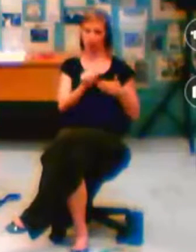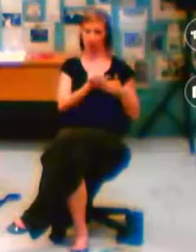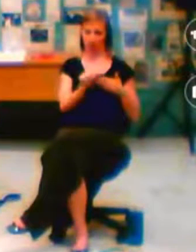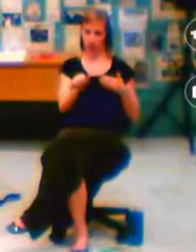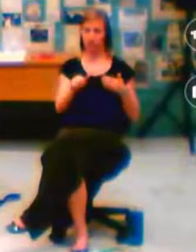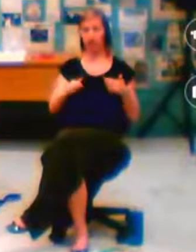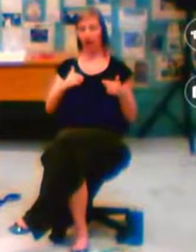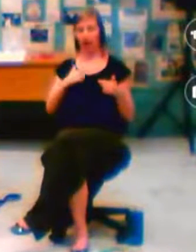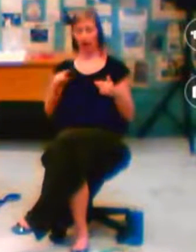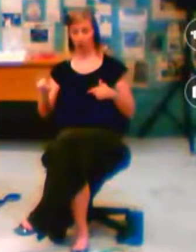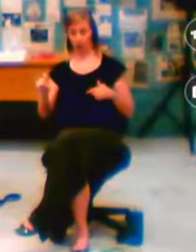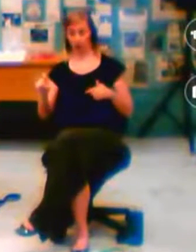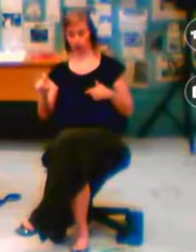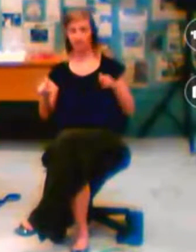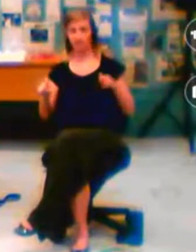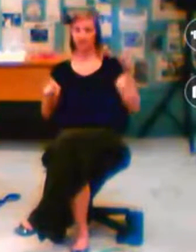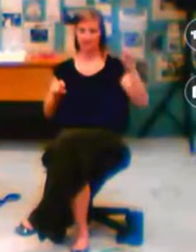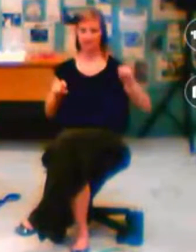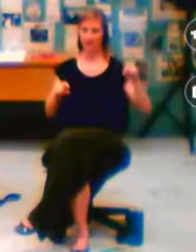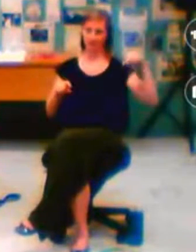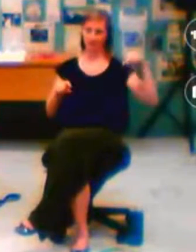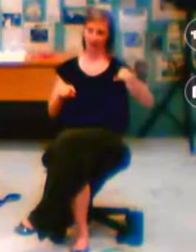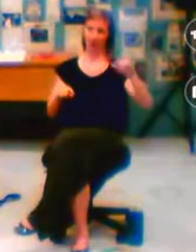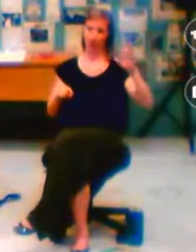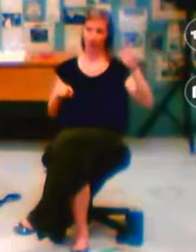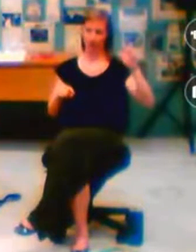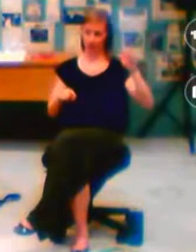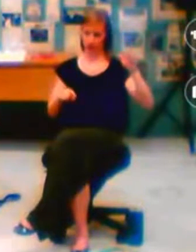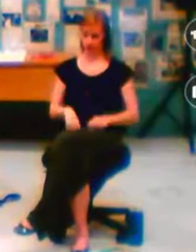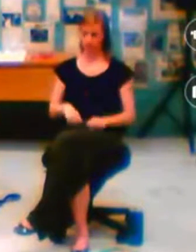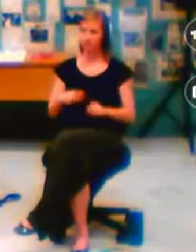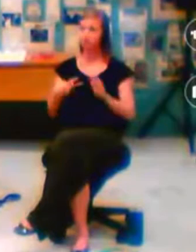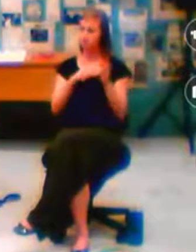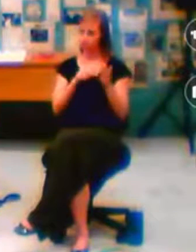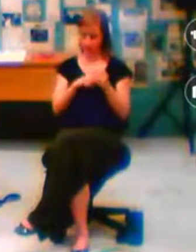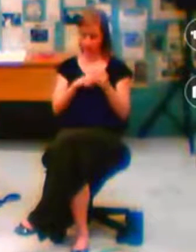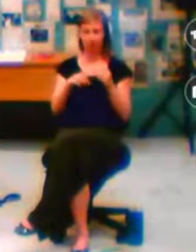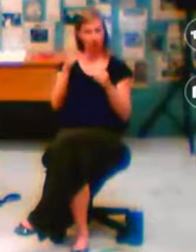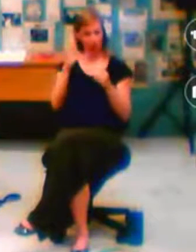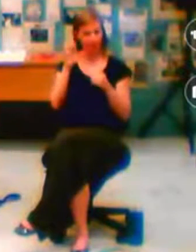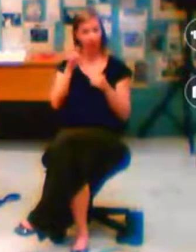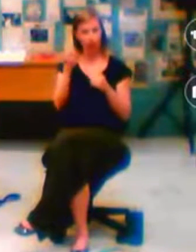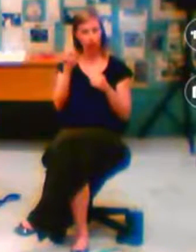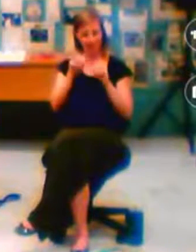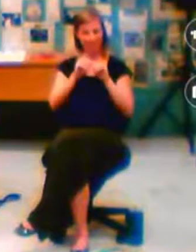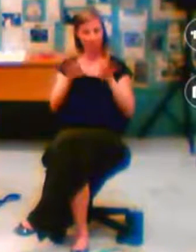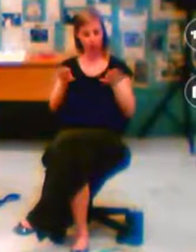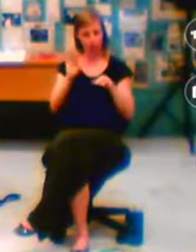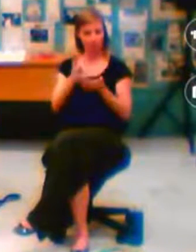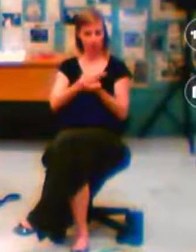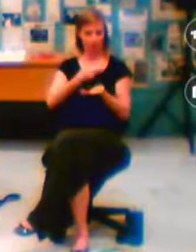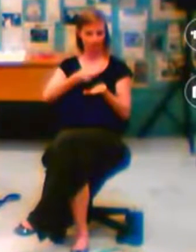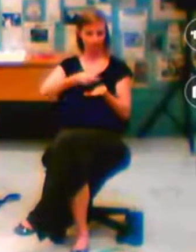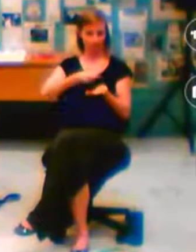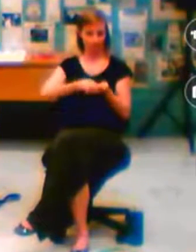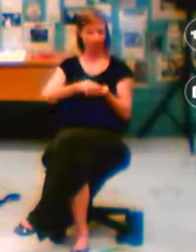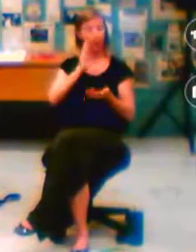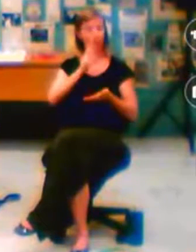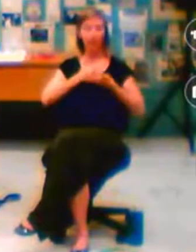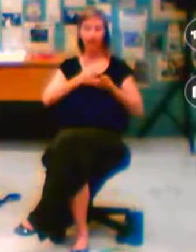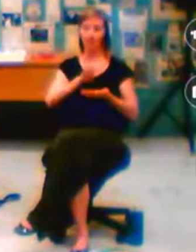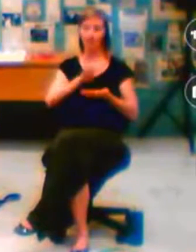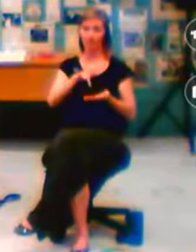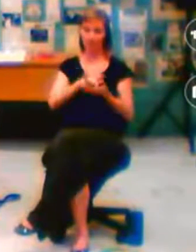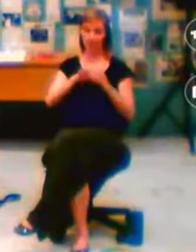is $2,500 a month. Under Colorado Care, my plan would cost $400 a month. I would